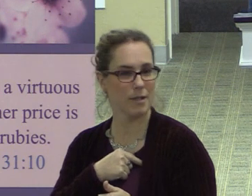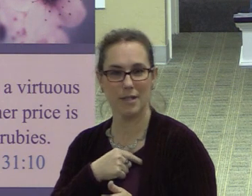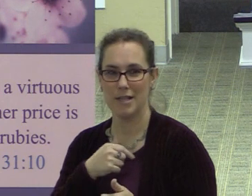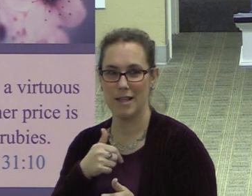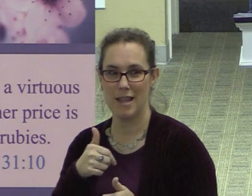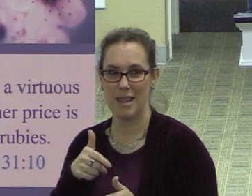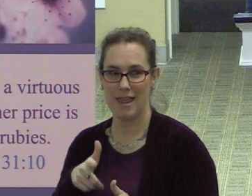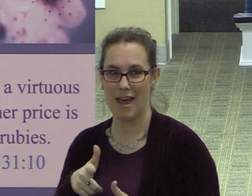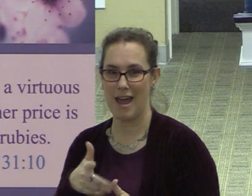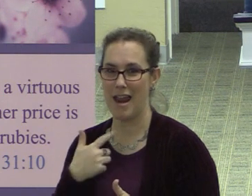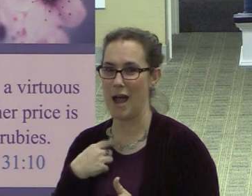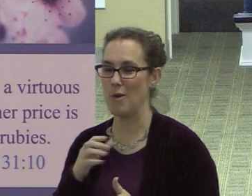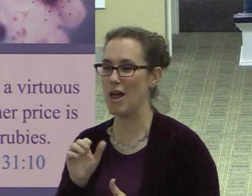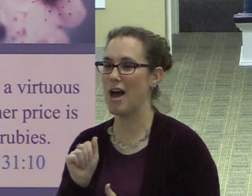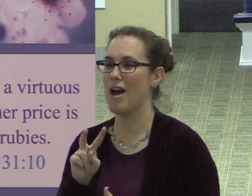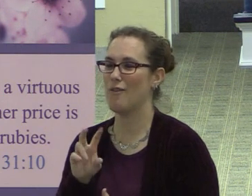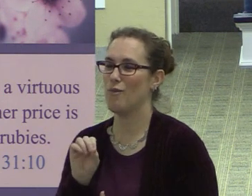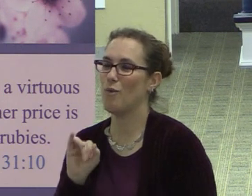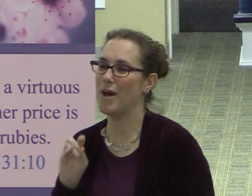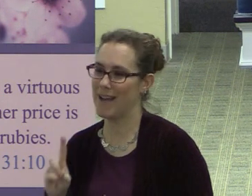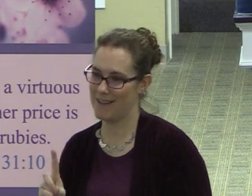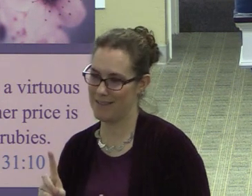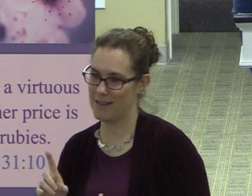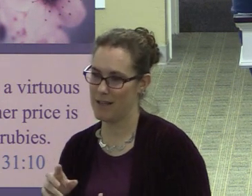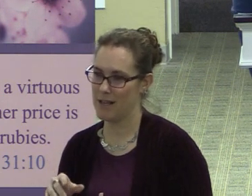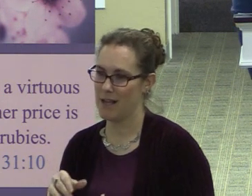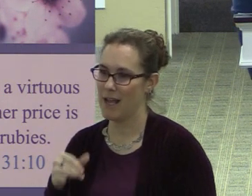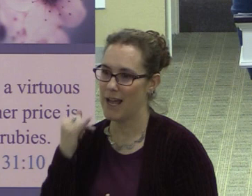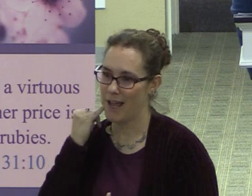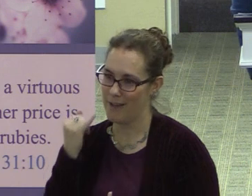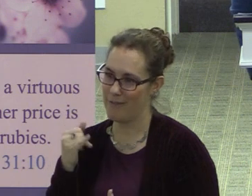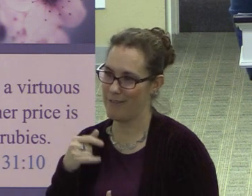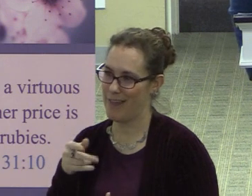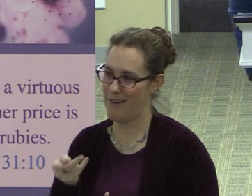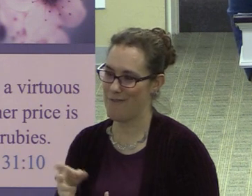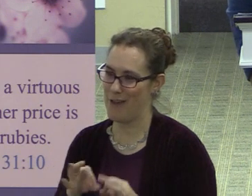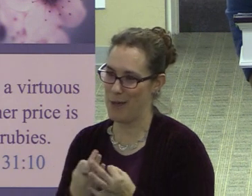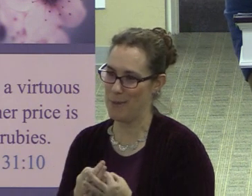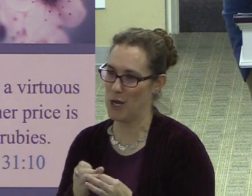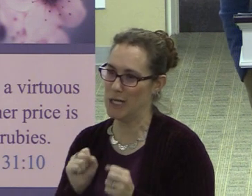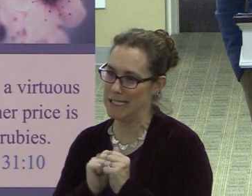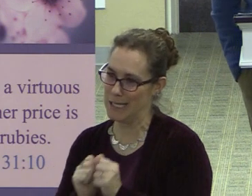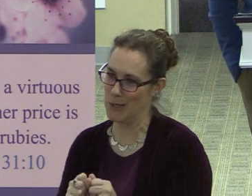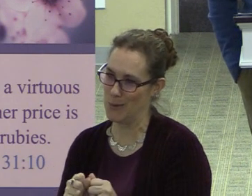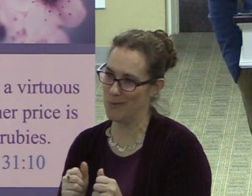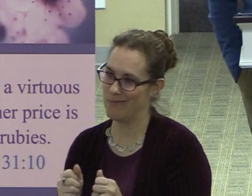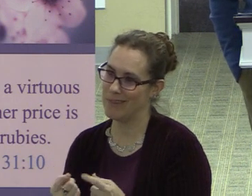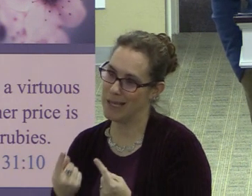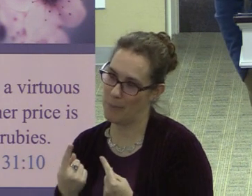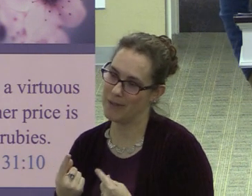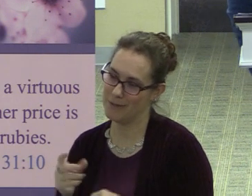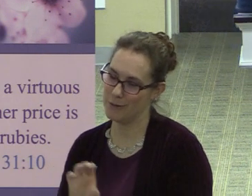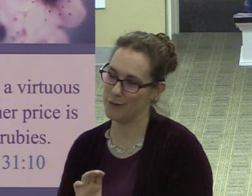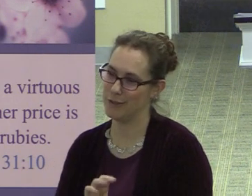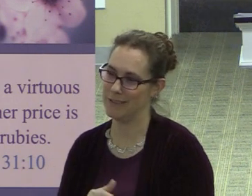Like I said, that I'll avoid. Okay. I'll avoid answering that for right now. Okay. And